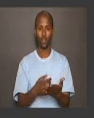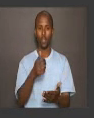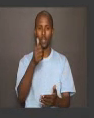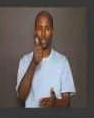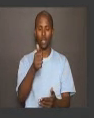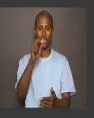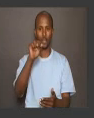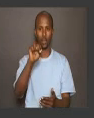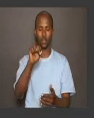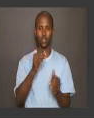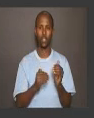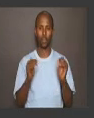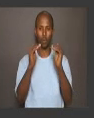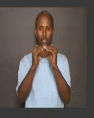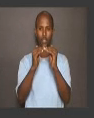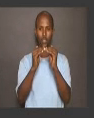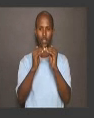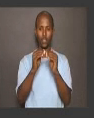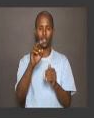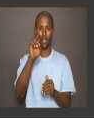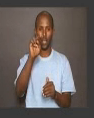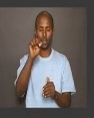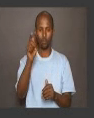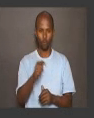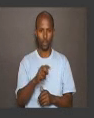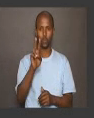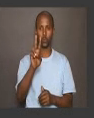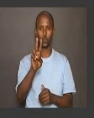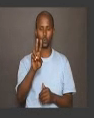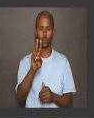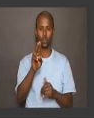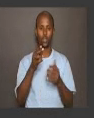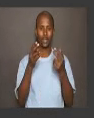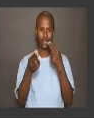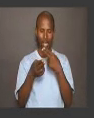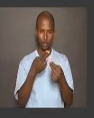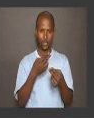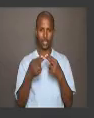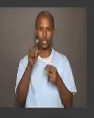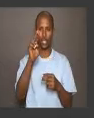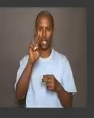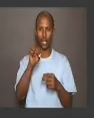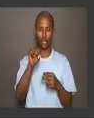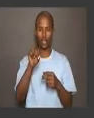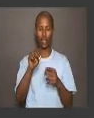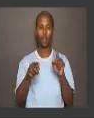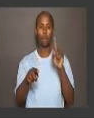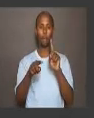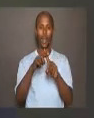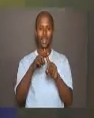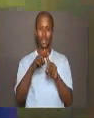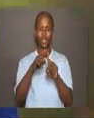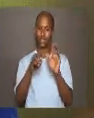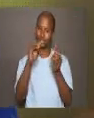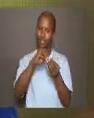an equals n over 2 times n plus 4.